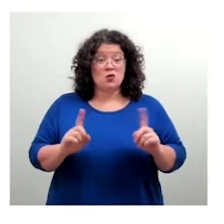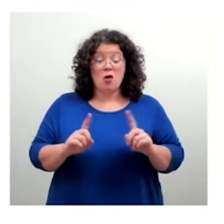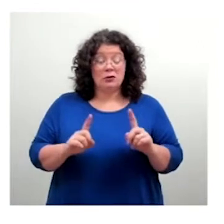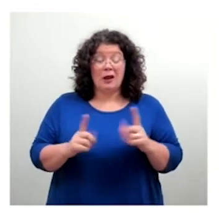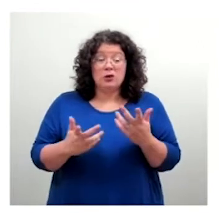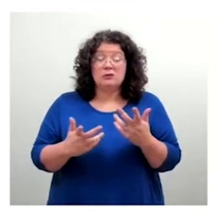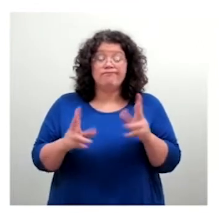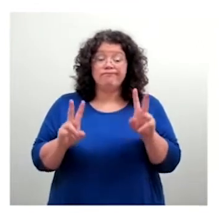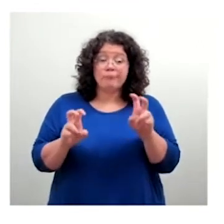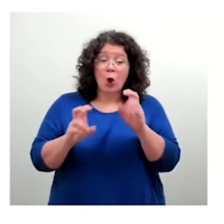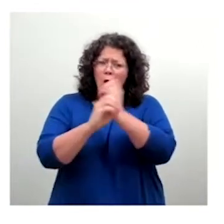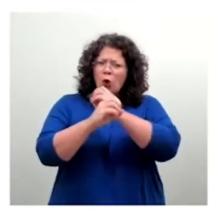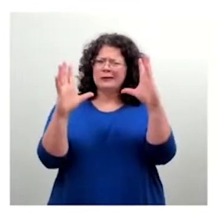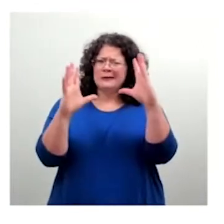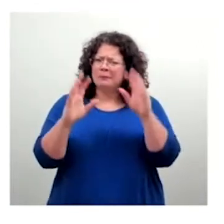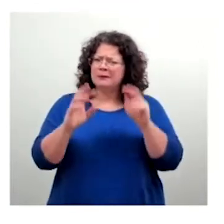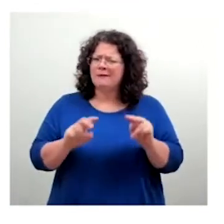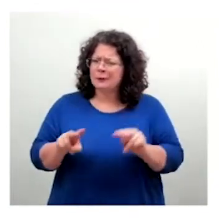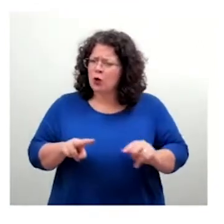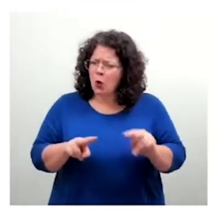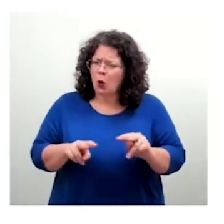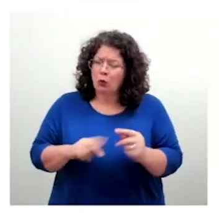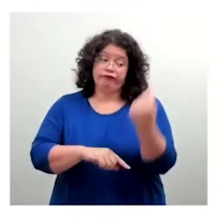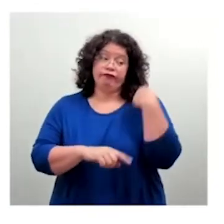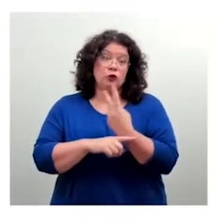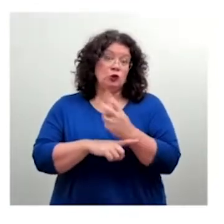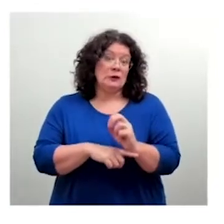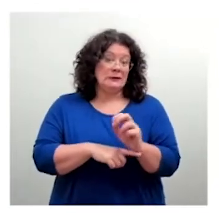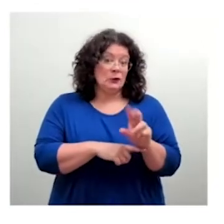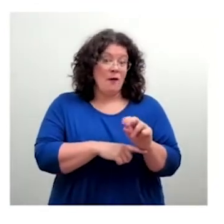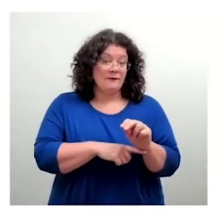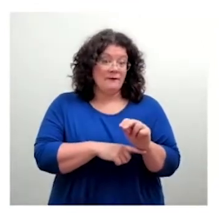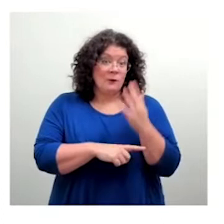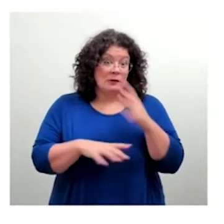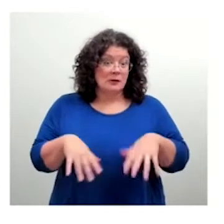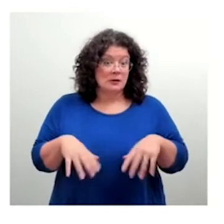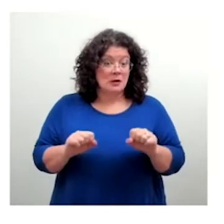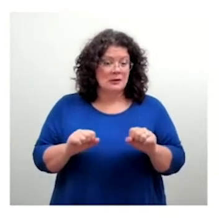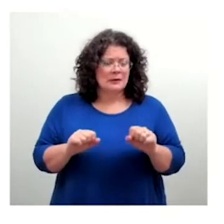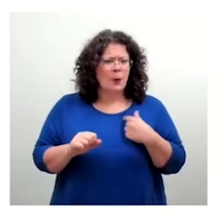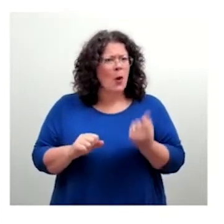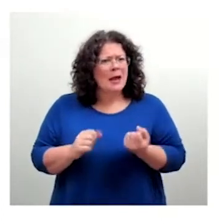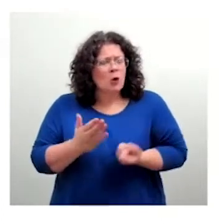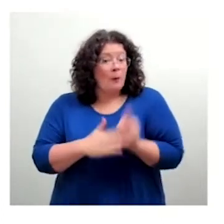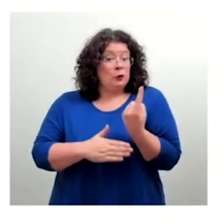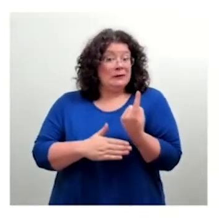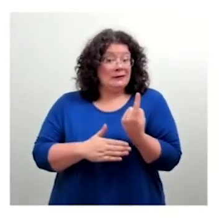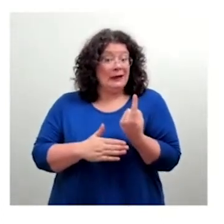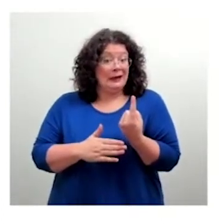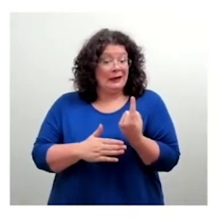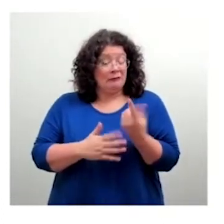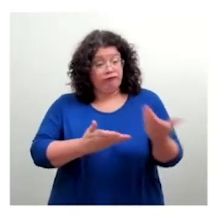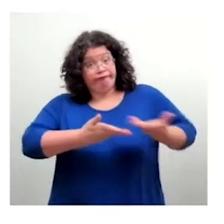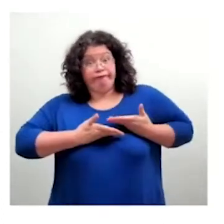Microsoft leadership, to start to build a virtual V team across Microsoft, but then also external partners here in the UK. The likes